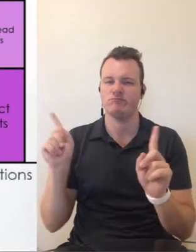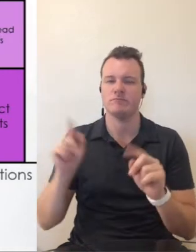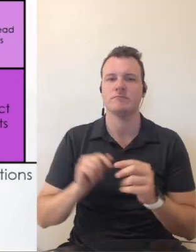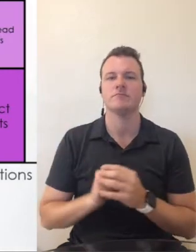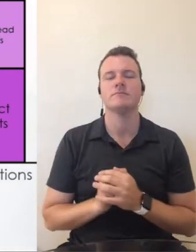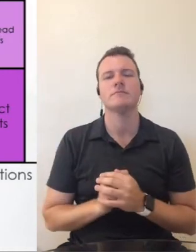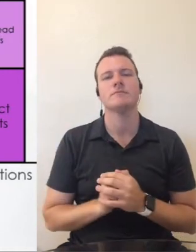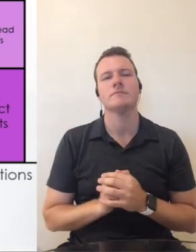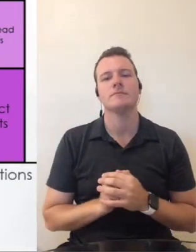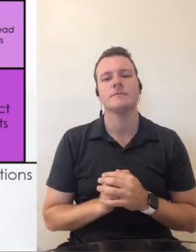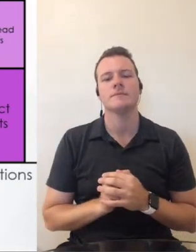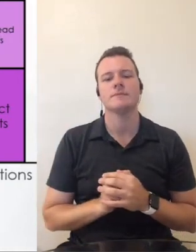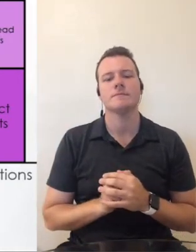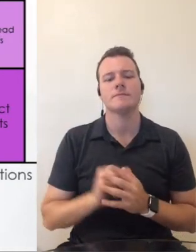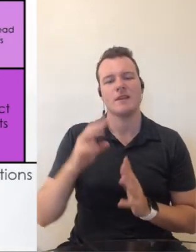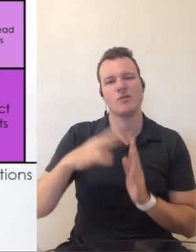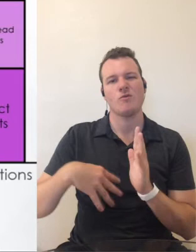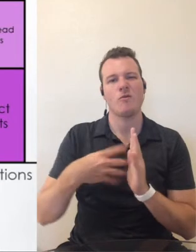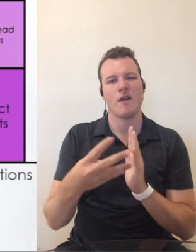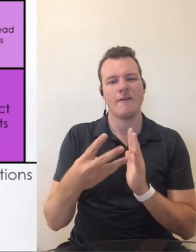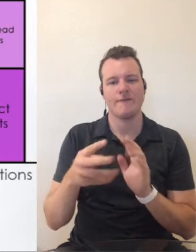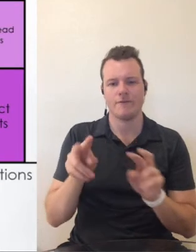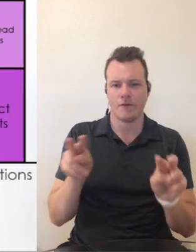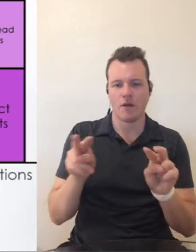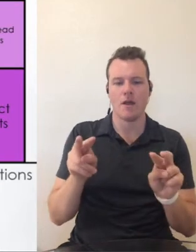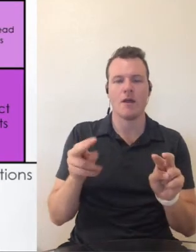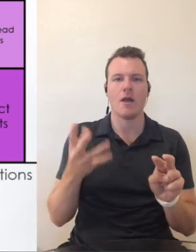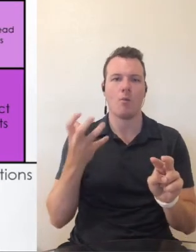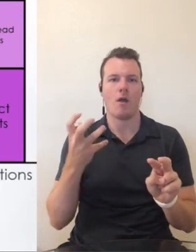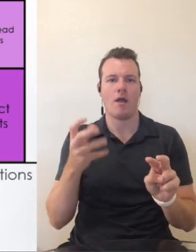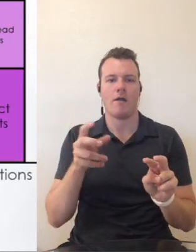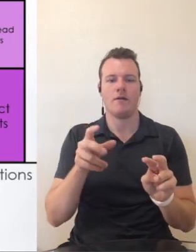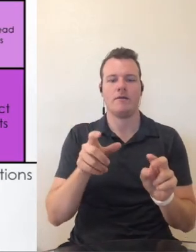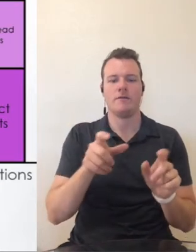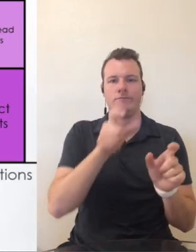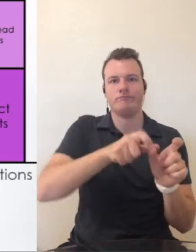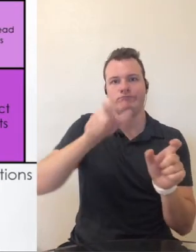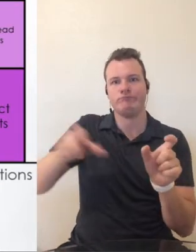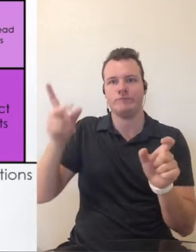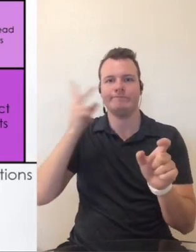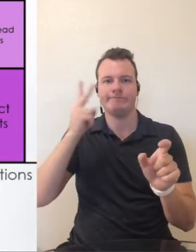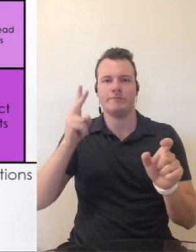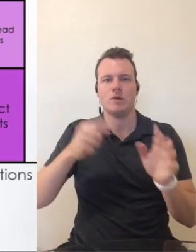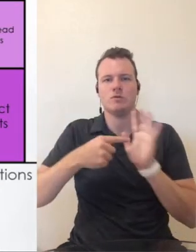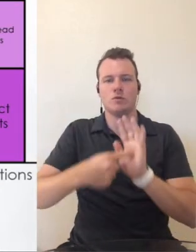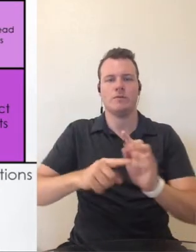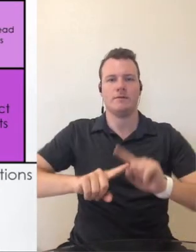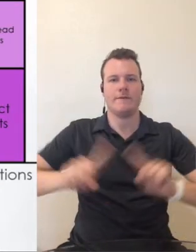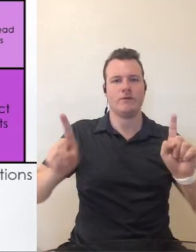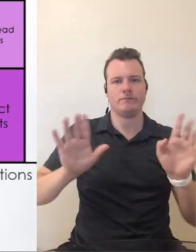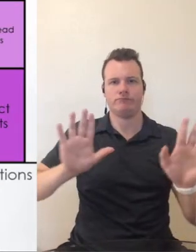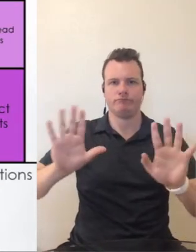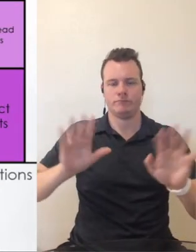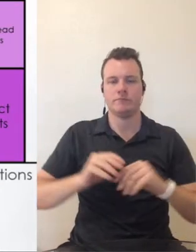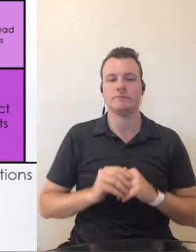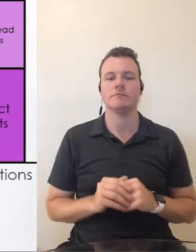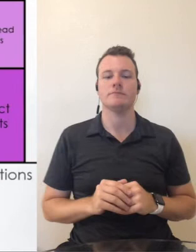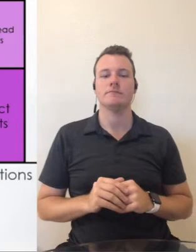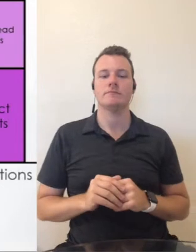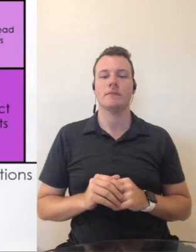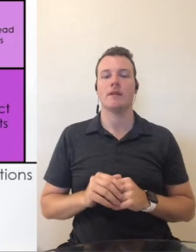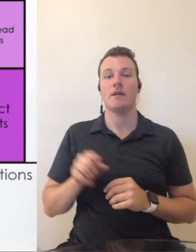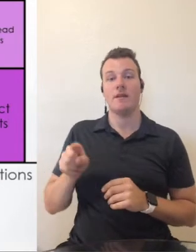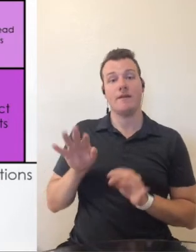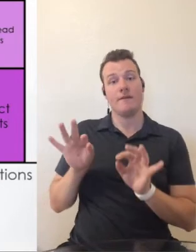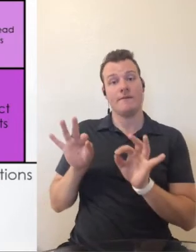here, and I waited to have both of these here so I could show you the difference. The value-based pricing is going